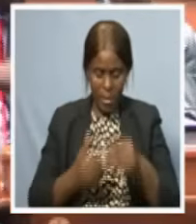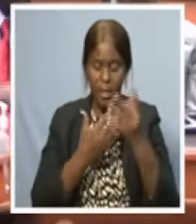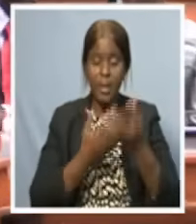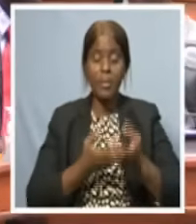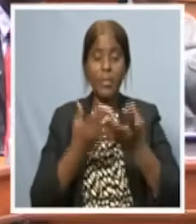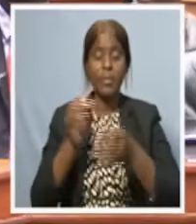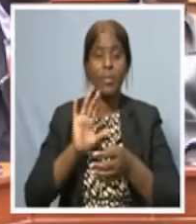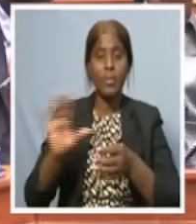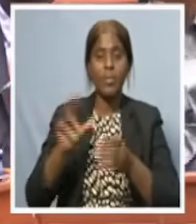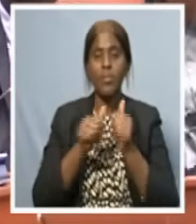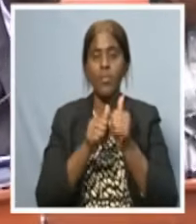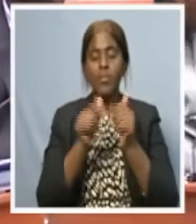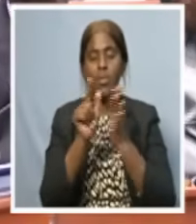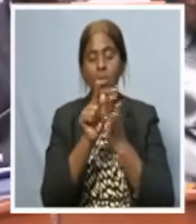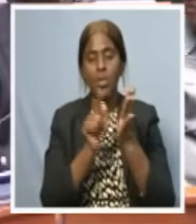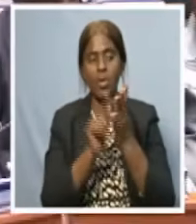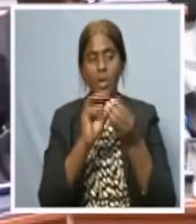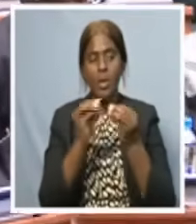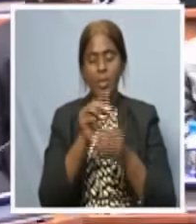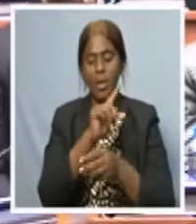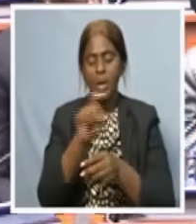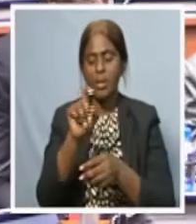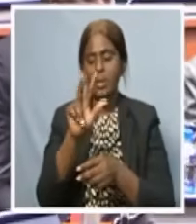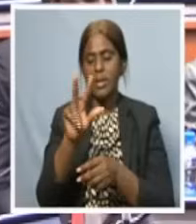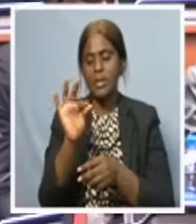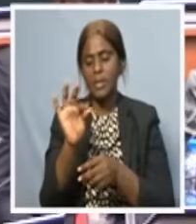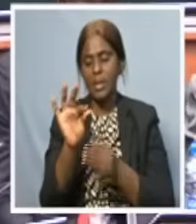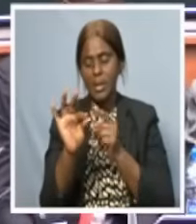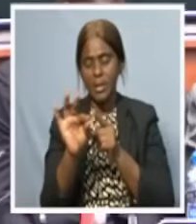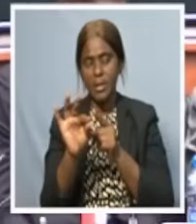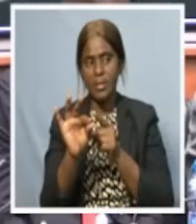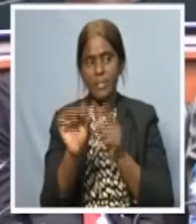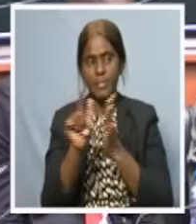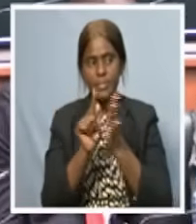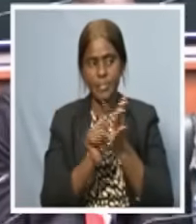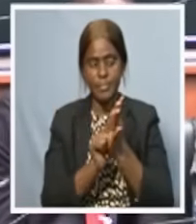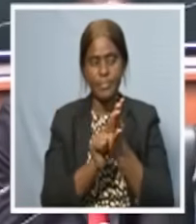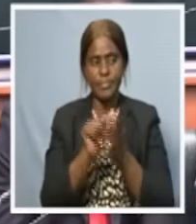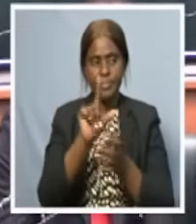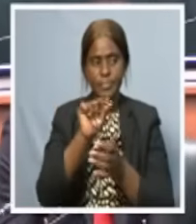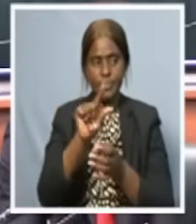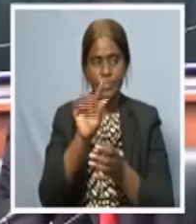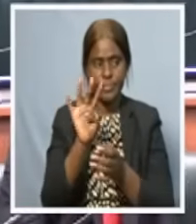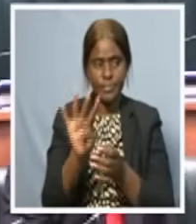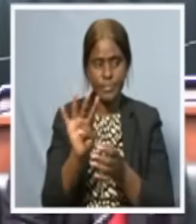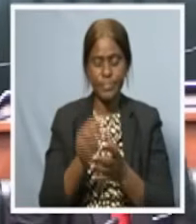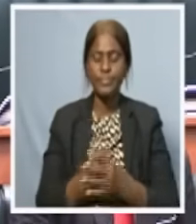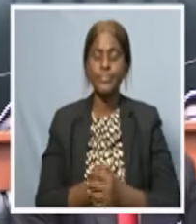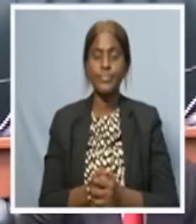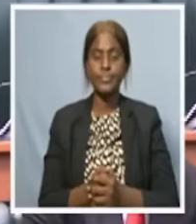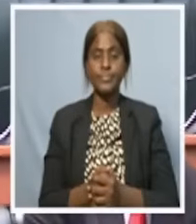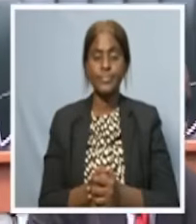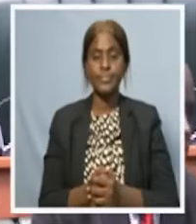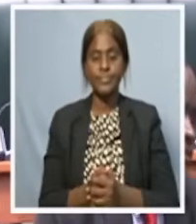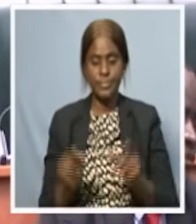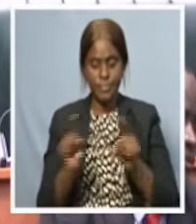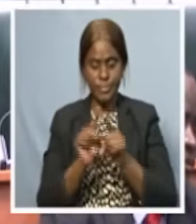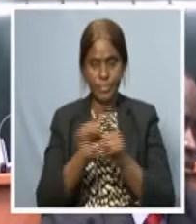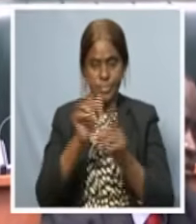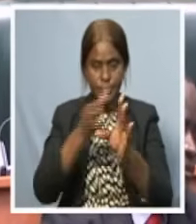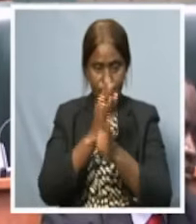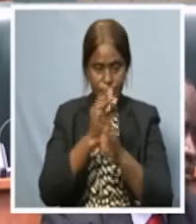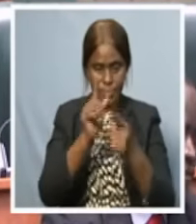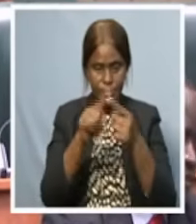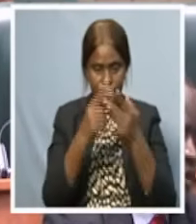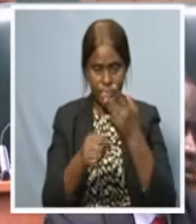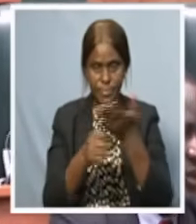order, premised on Standing Order 139 of our Standing Orders 2024. Same is directed,